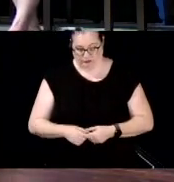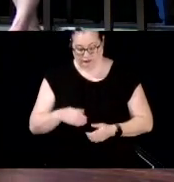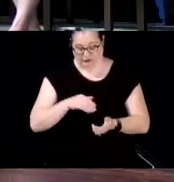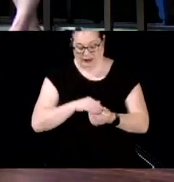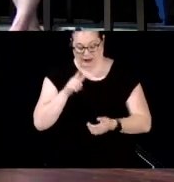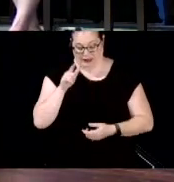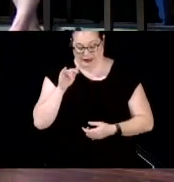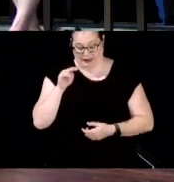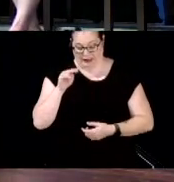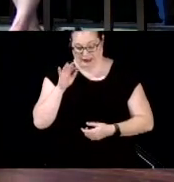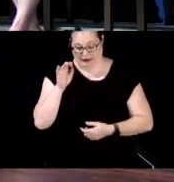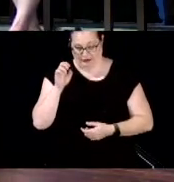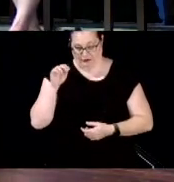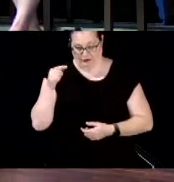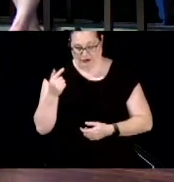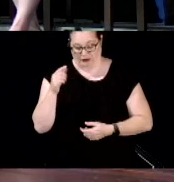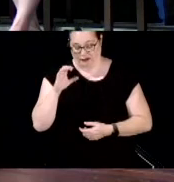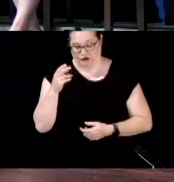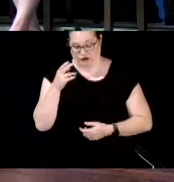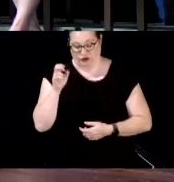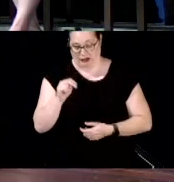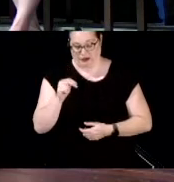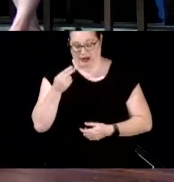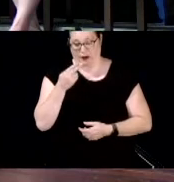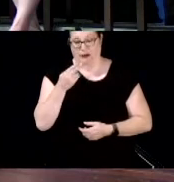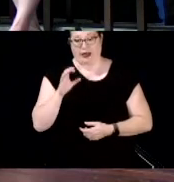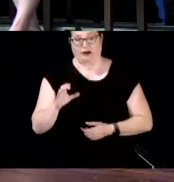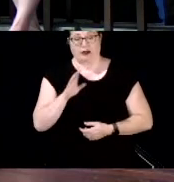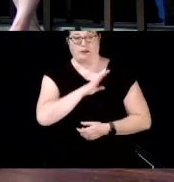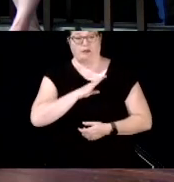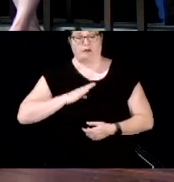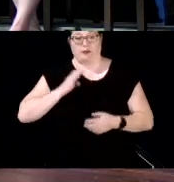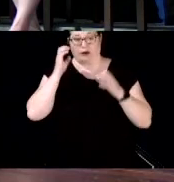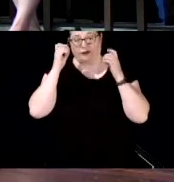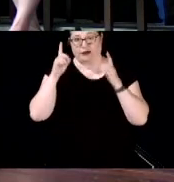Dr. Lin Feng Chen, Howard County Board of Education.